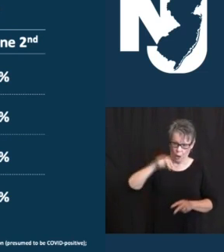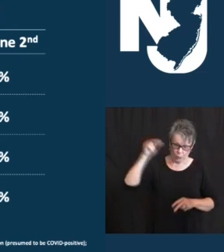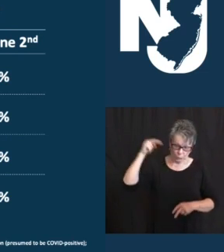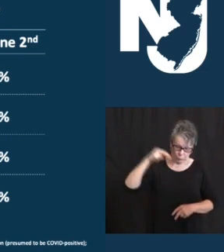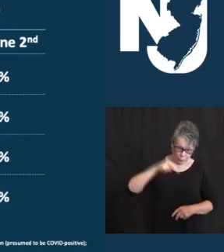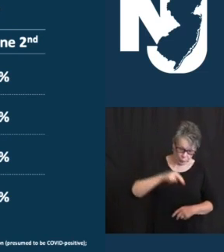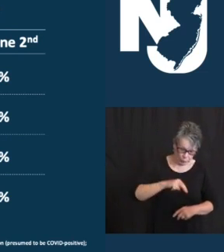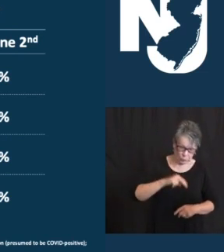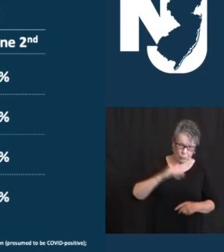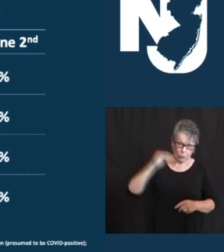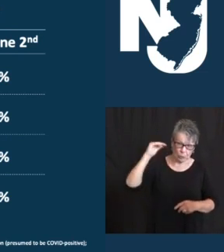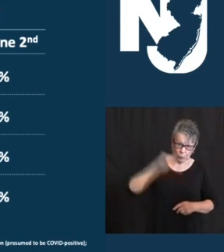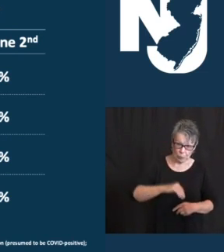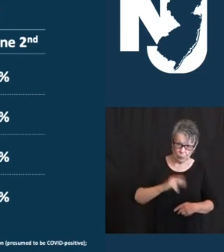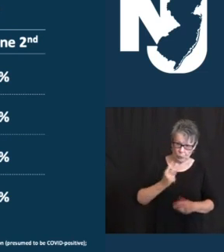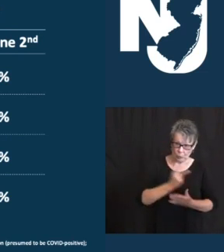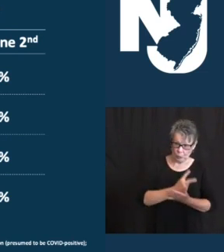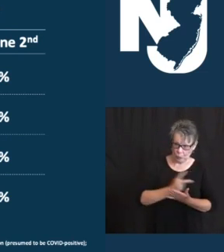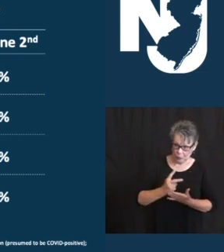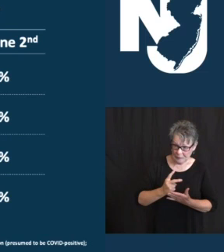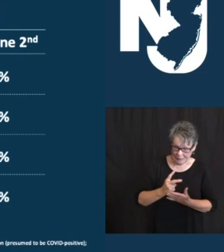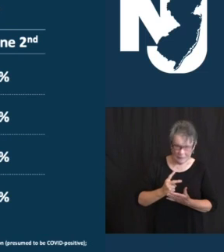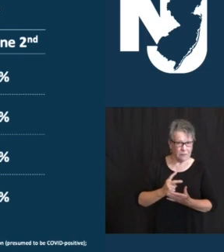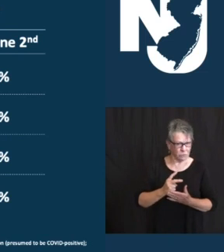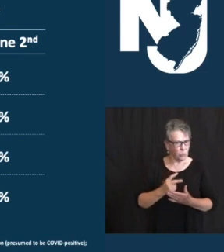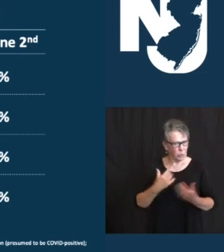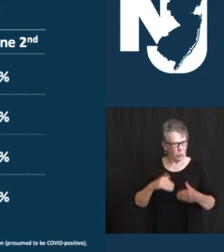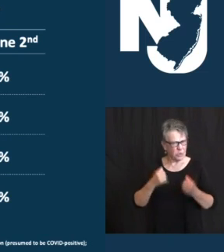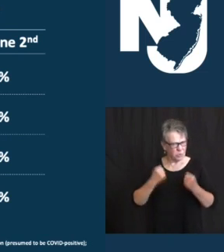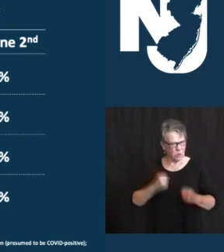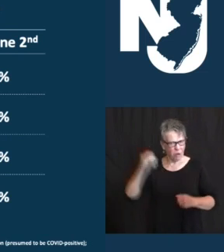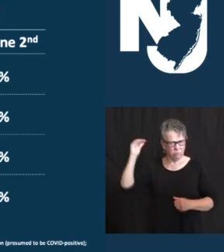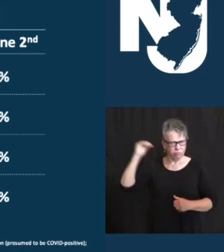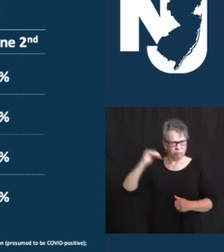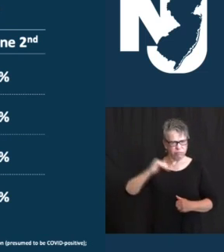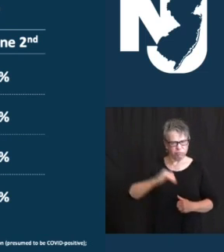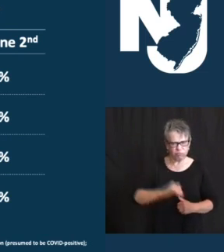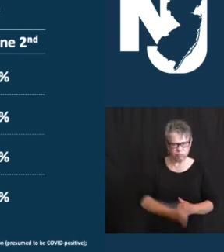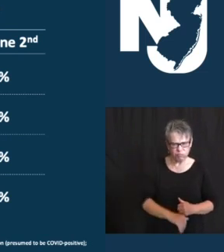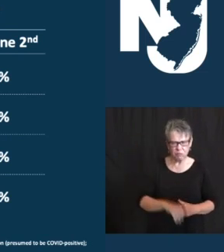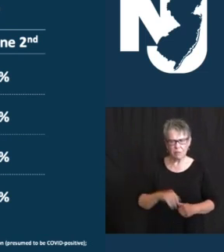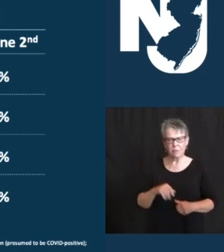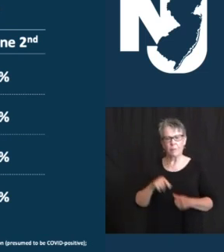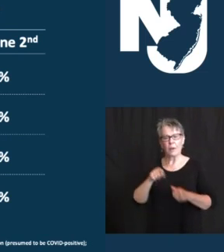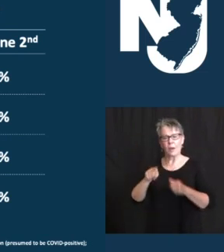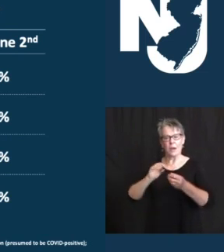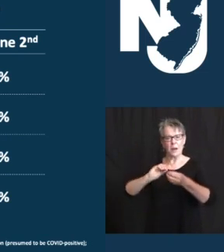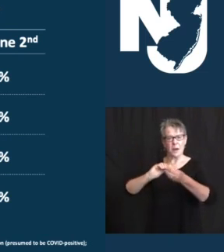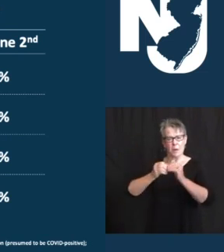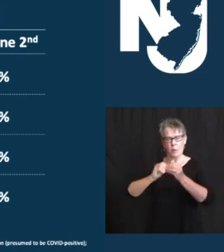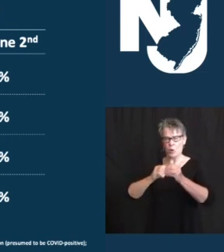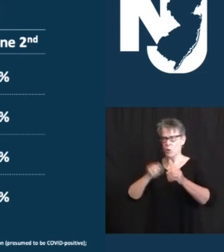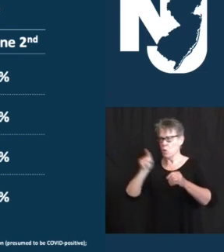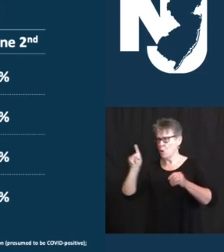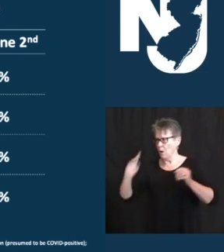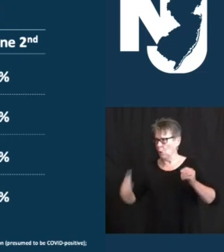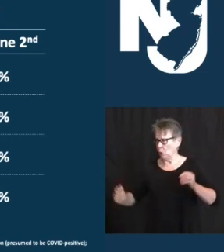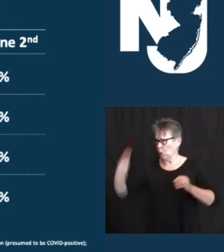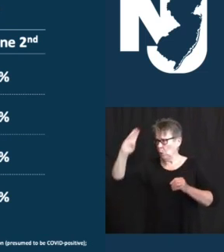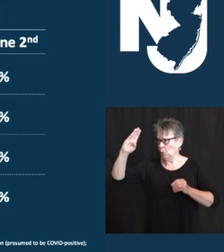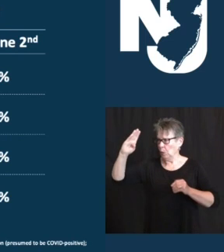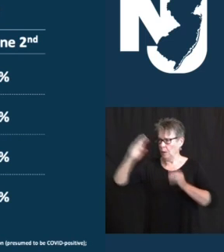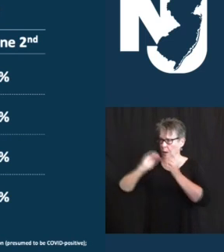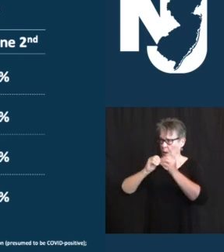to trend in the right direction. These numbers, when compared with the decreasing rate of spread, means that our